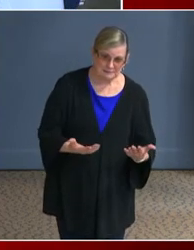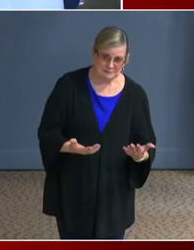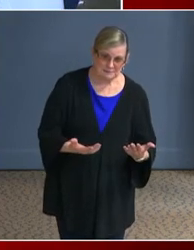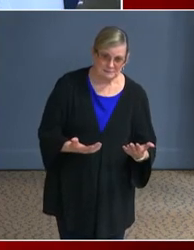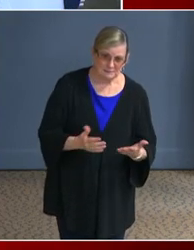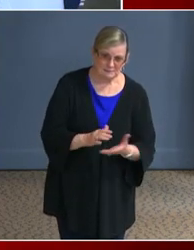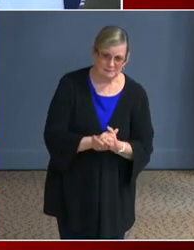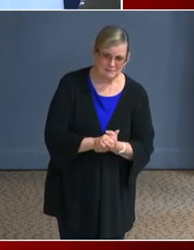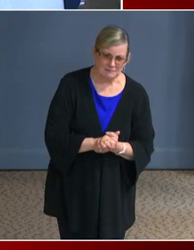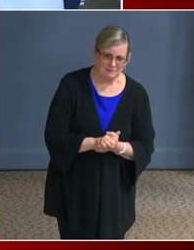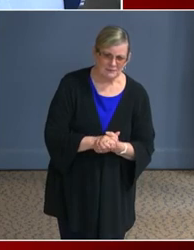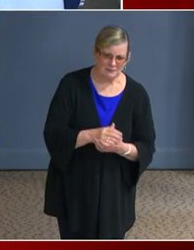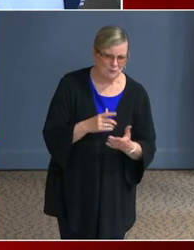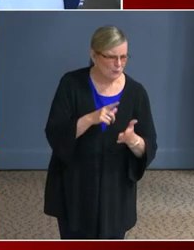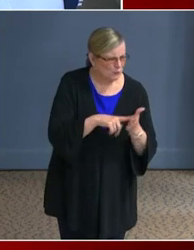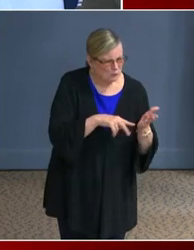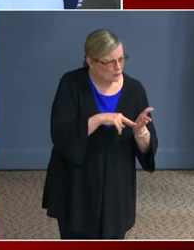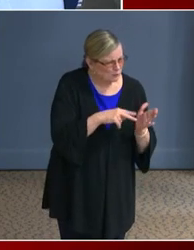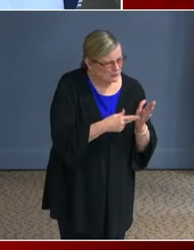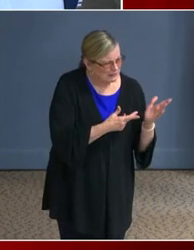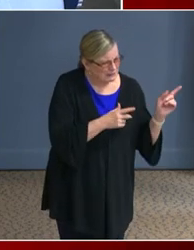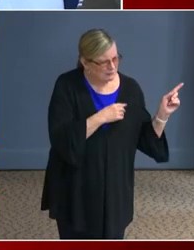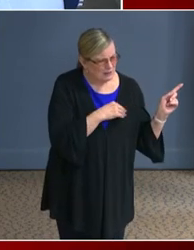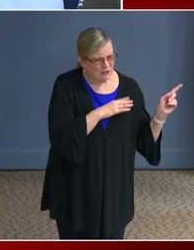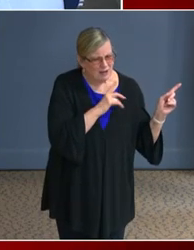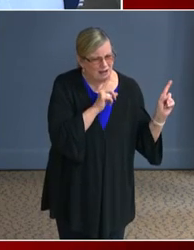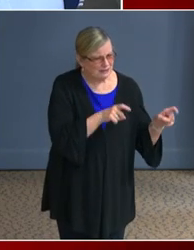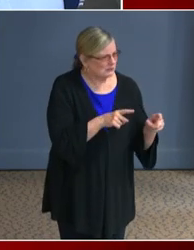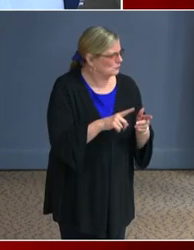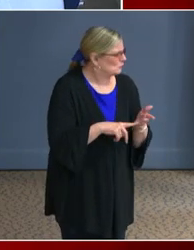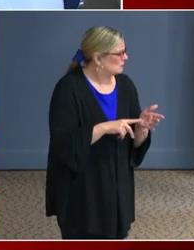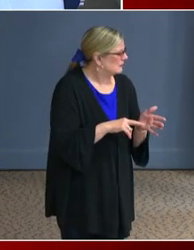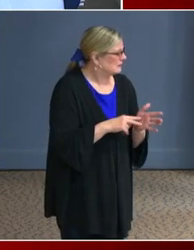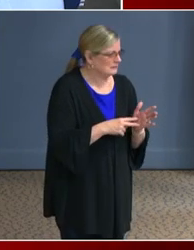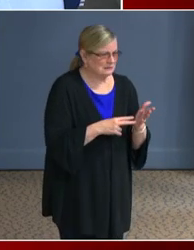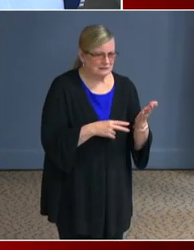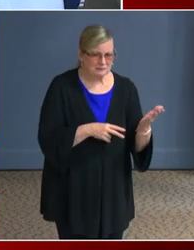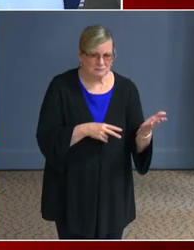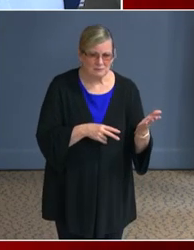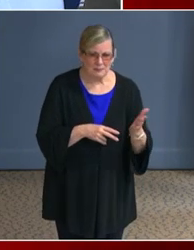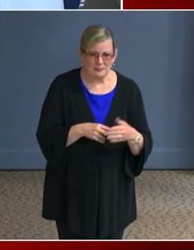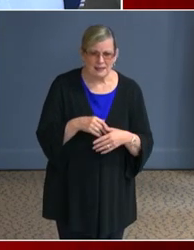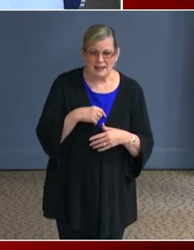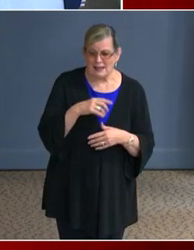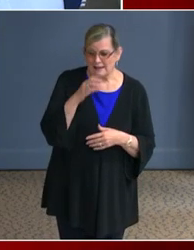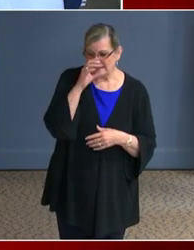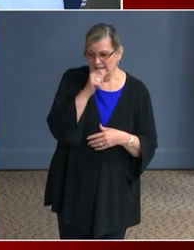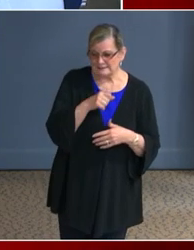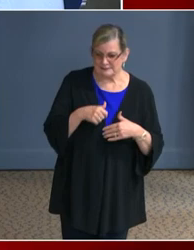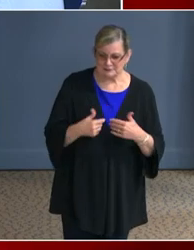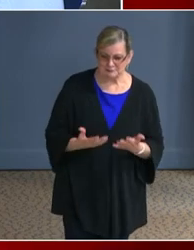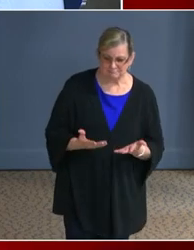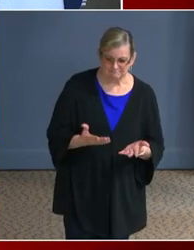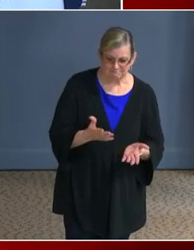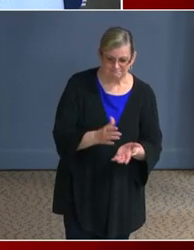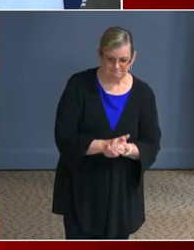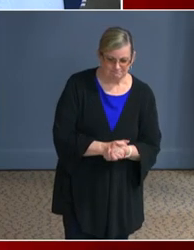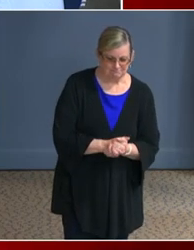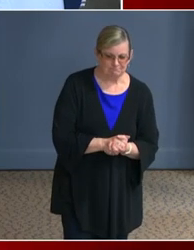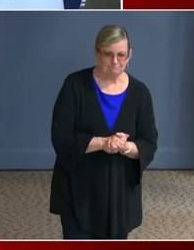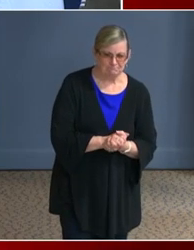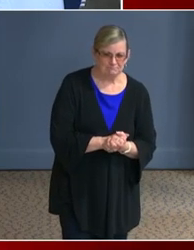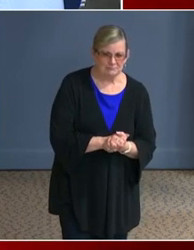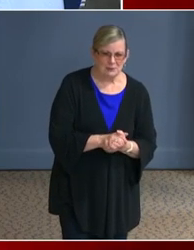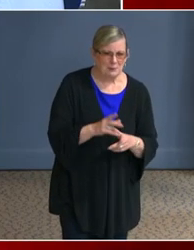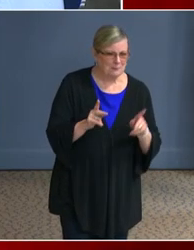I don't have to, what do you mean? Do I need to clarify it? Well, I guess just more. I guess